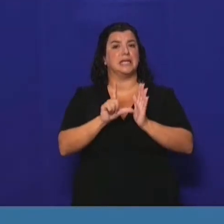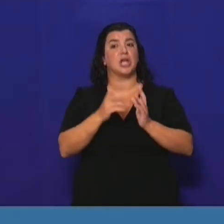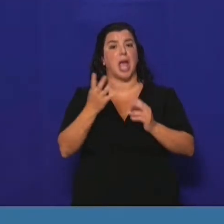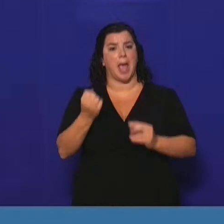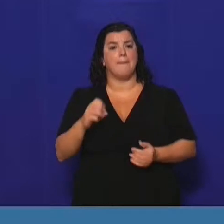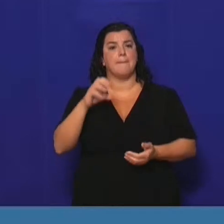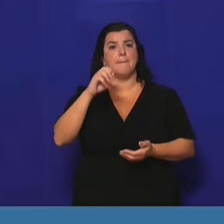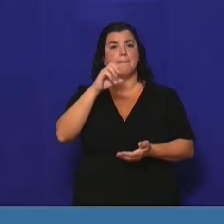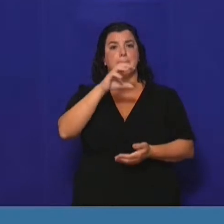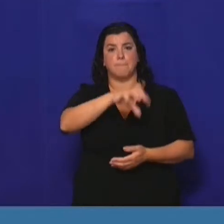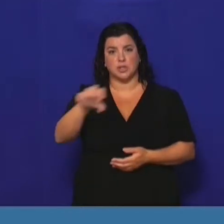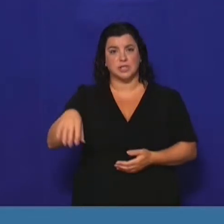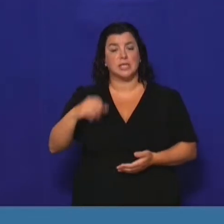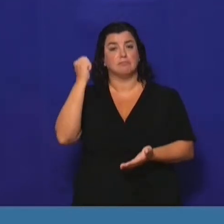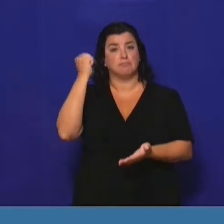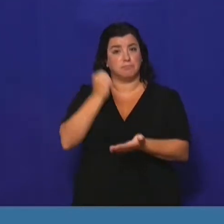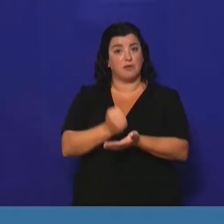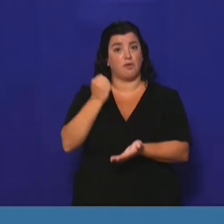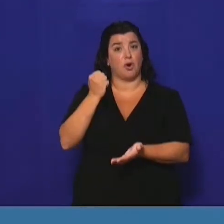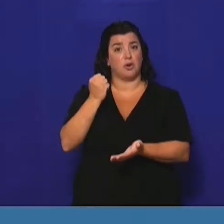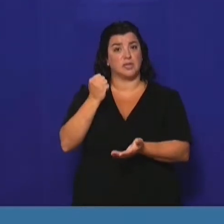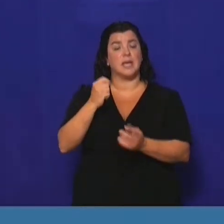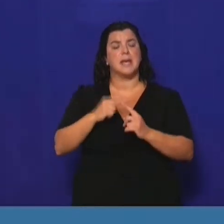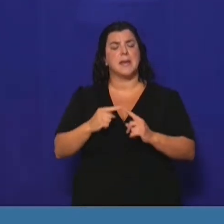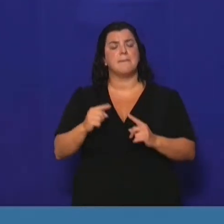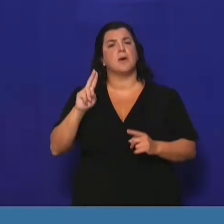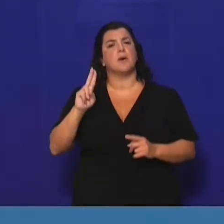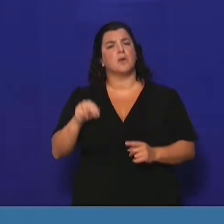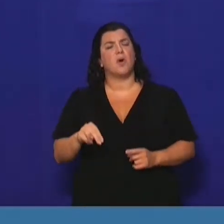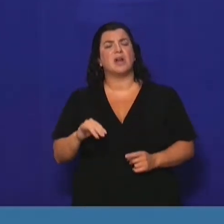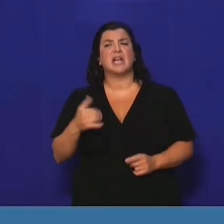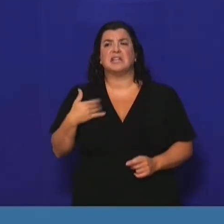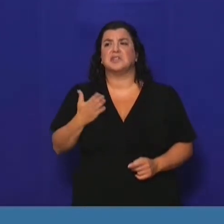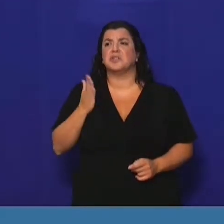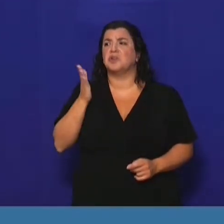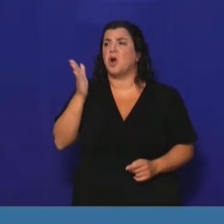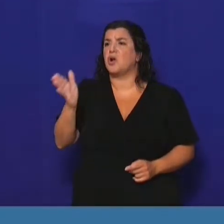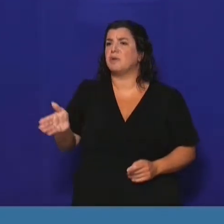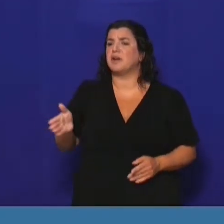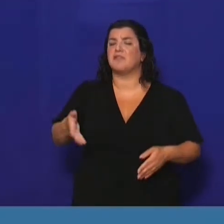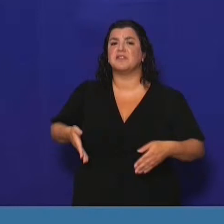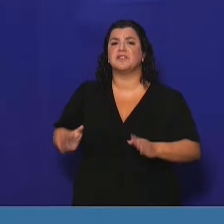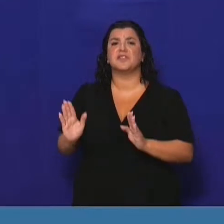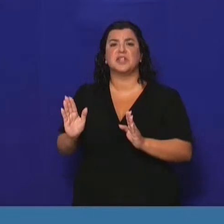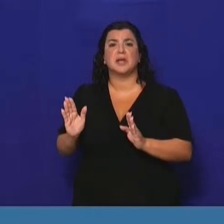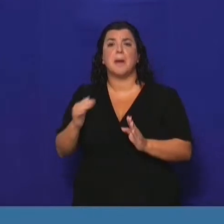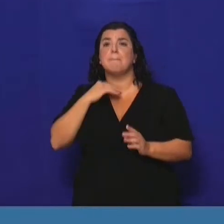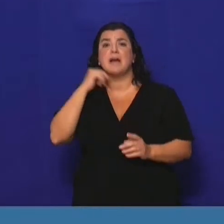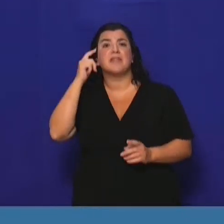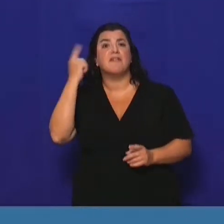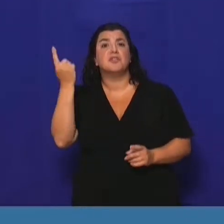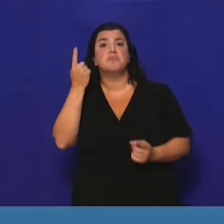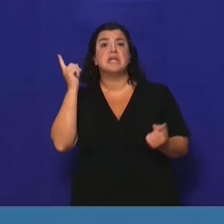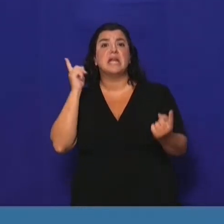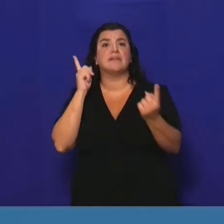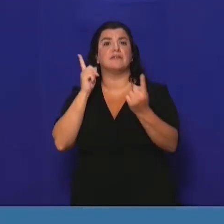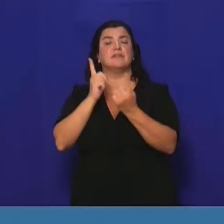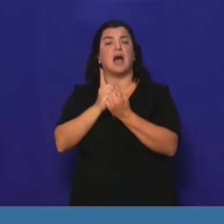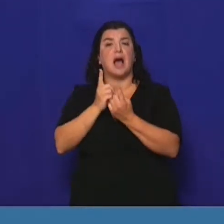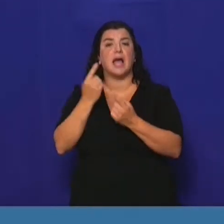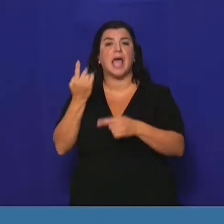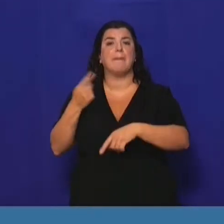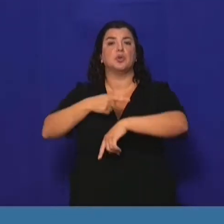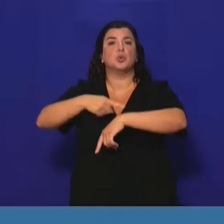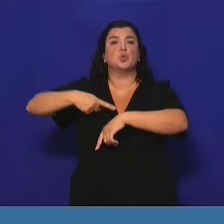obbligatorji, però aħna wkoll rekomendazzjoni tagħna hija li anke meta inti ħriġt barra ma tistax tgħid eżatt ma' min tiltaqa' u forsi kemm iddum